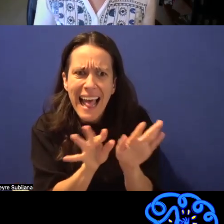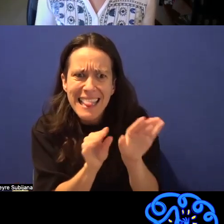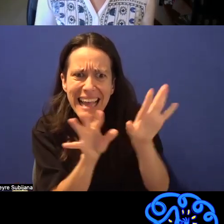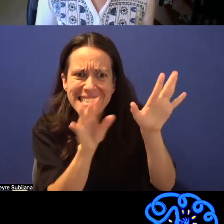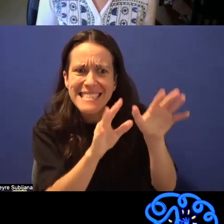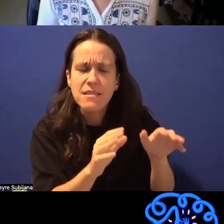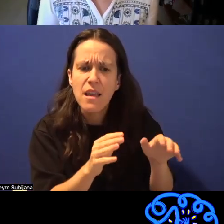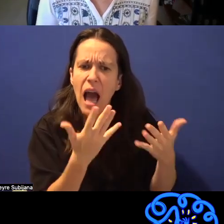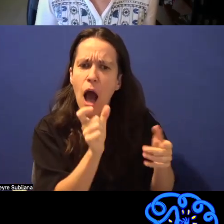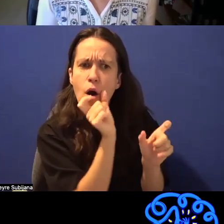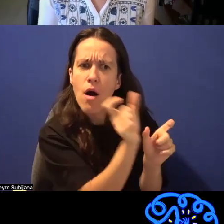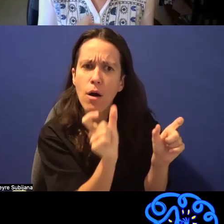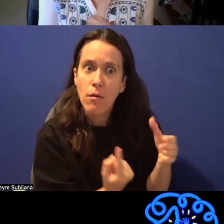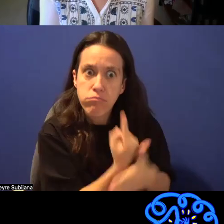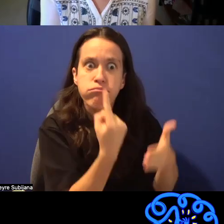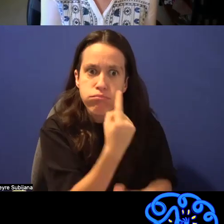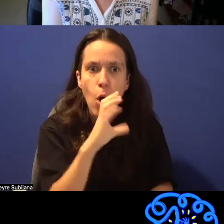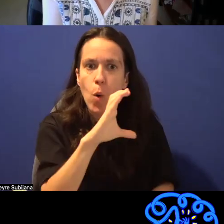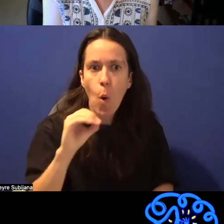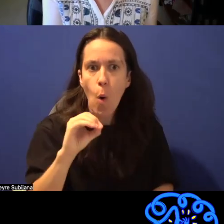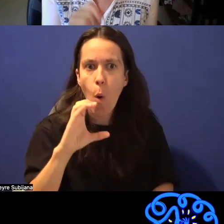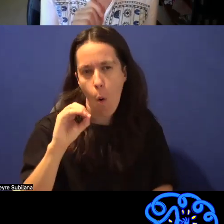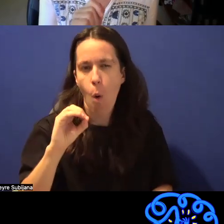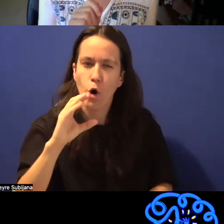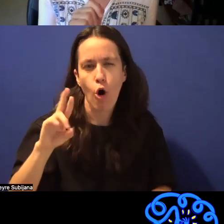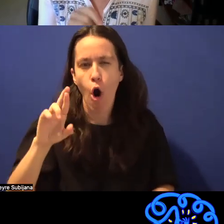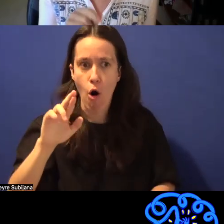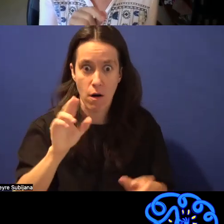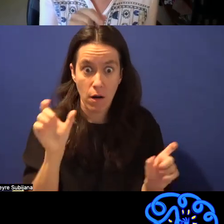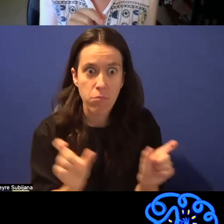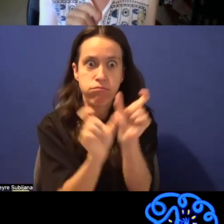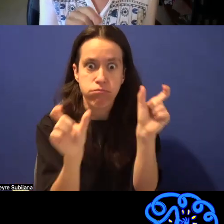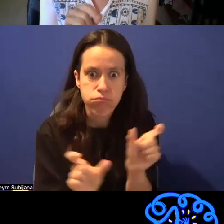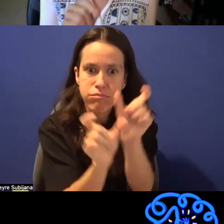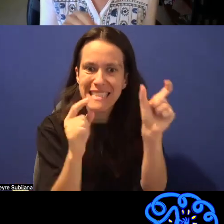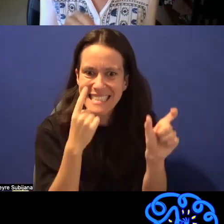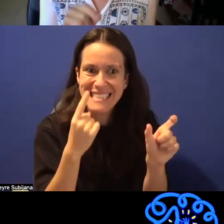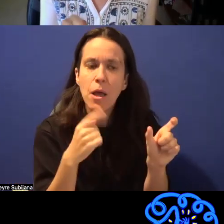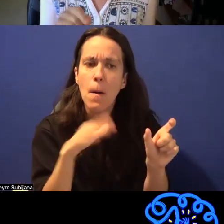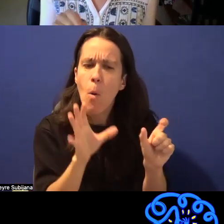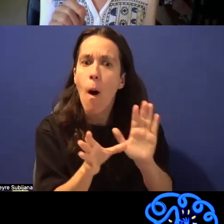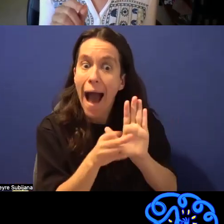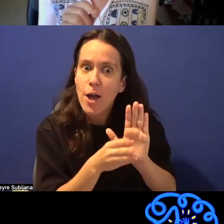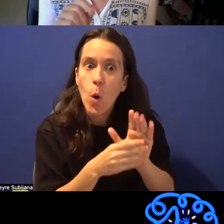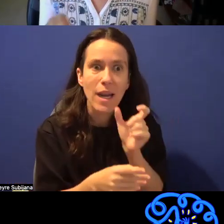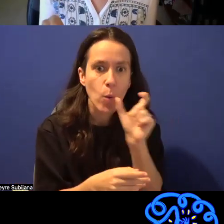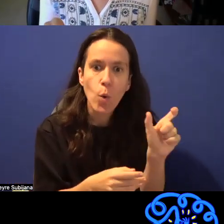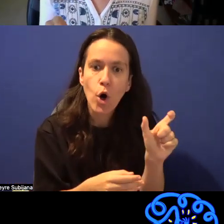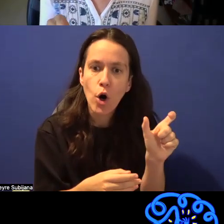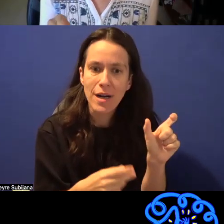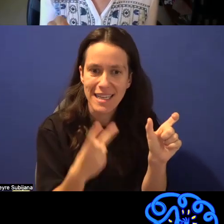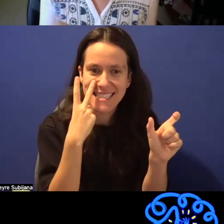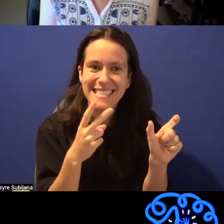co-occur? And for both nouns and verbs, more iconic words tend to live in sparser